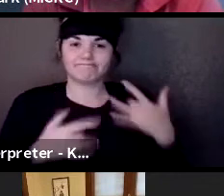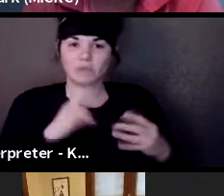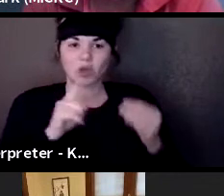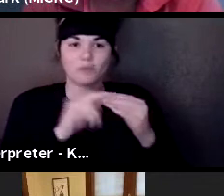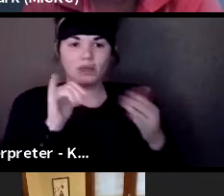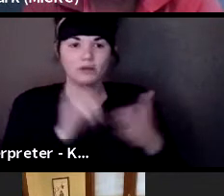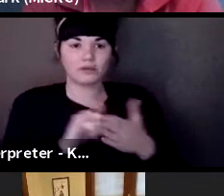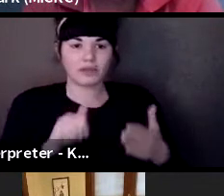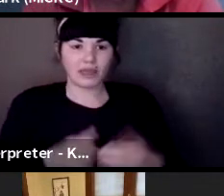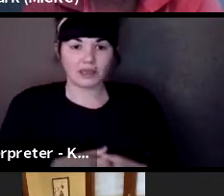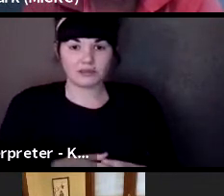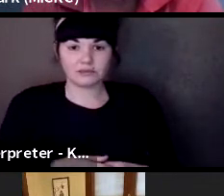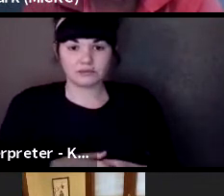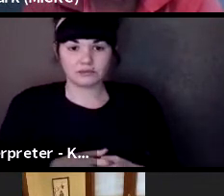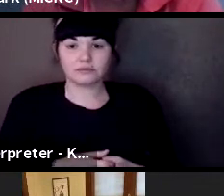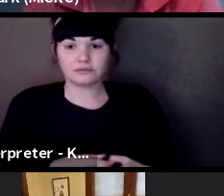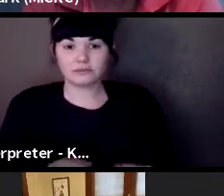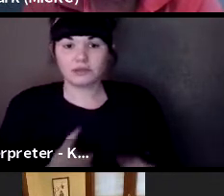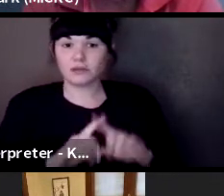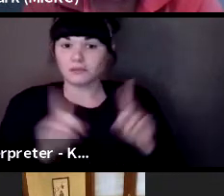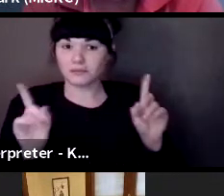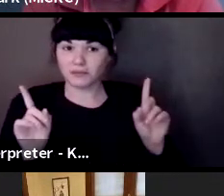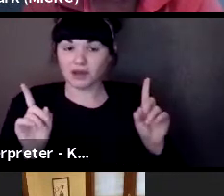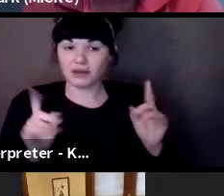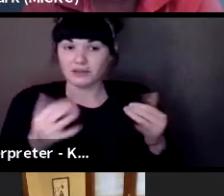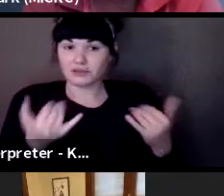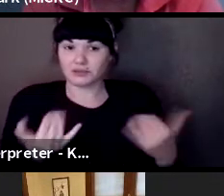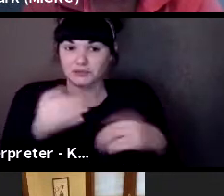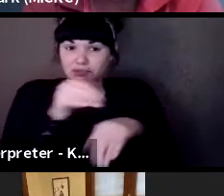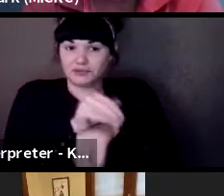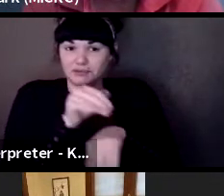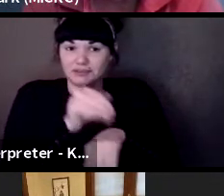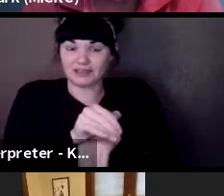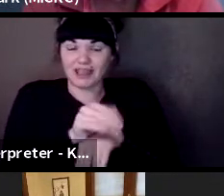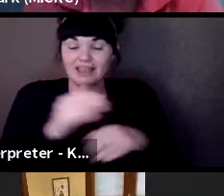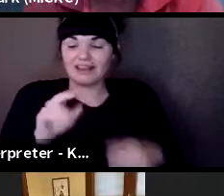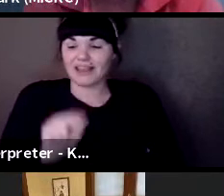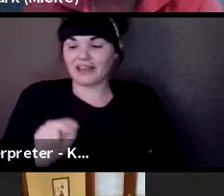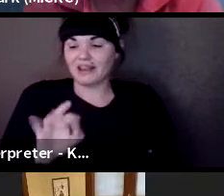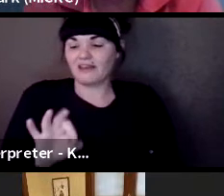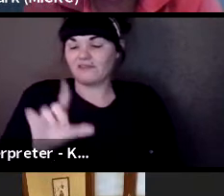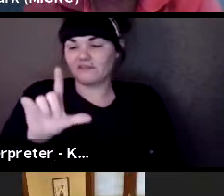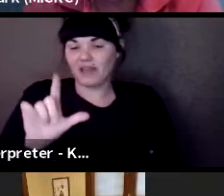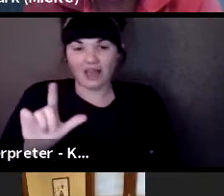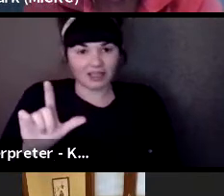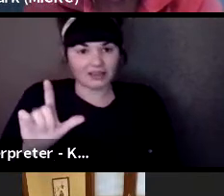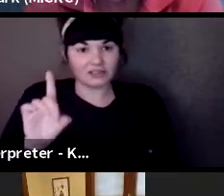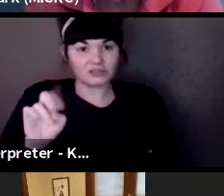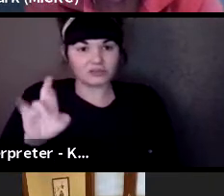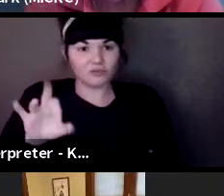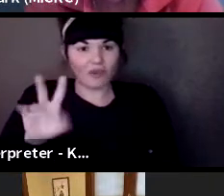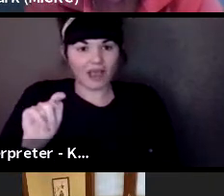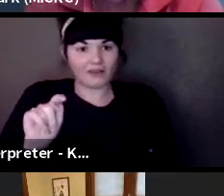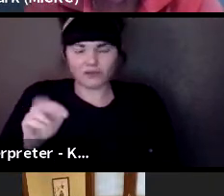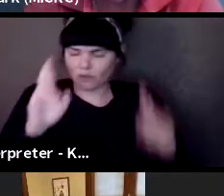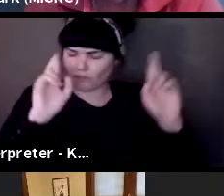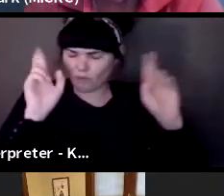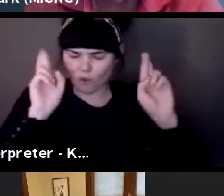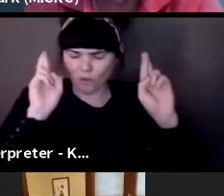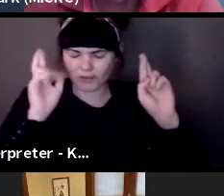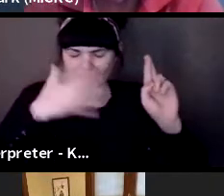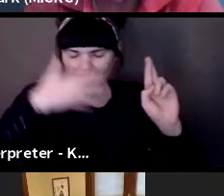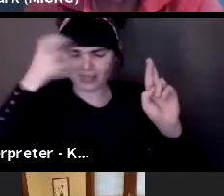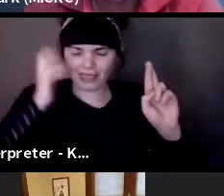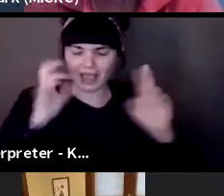Yeah, on a shorter term, the NFL draft is tonight. So let's hope the Lions make the right pick. We can only hope, right?